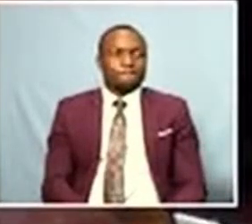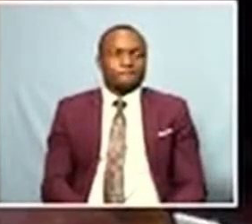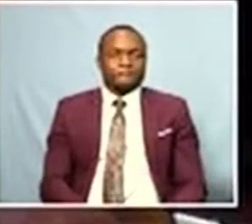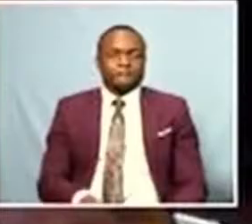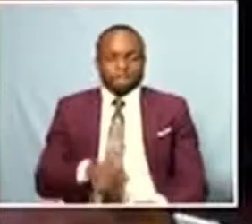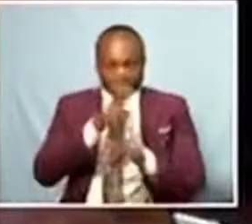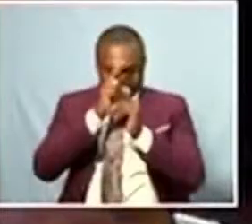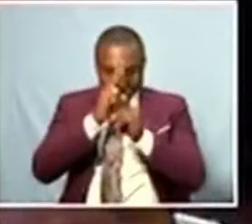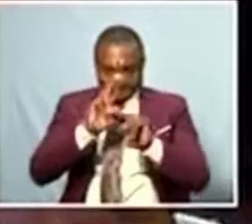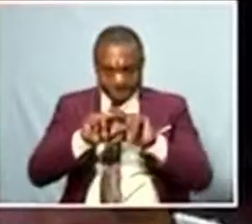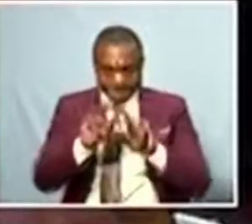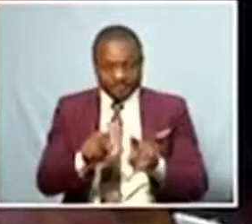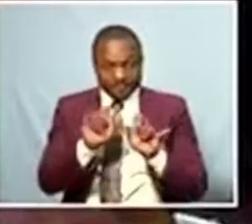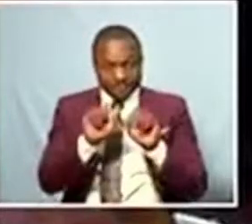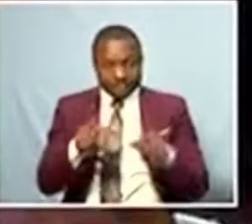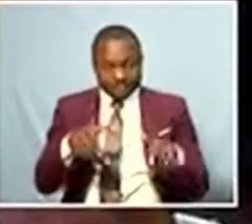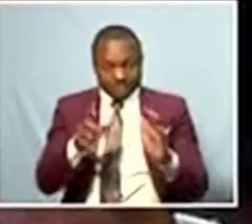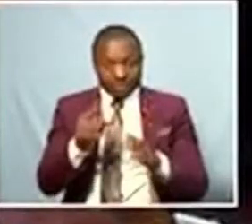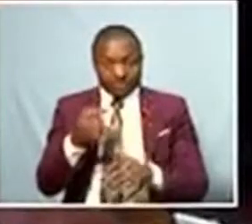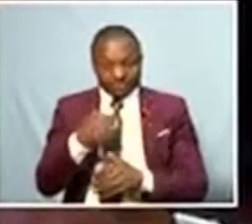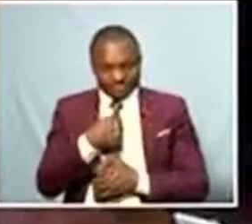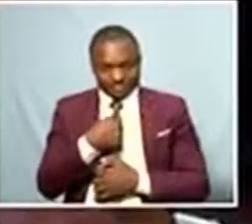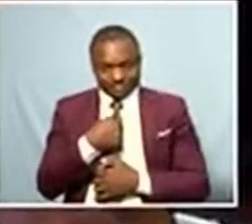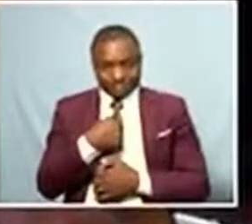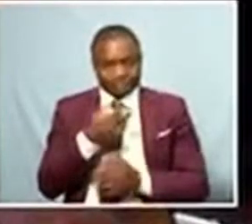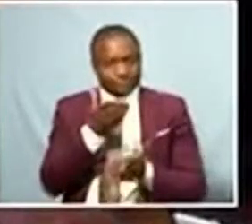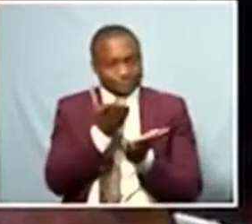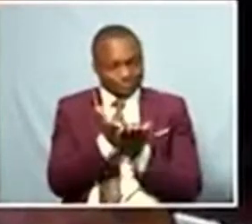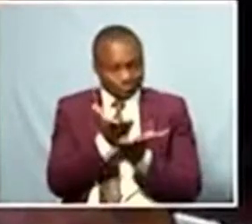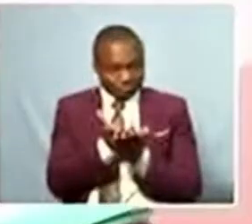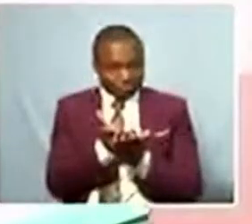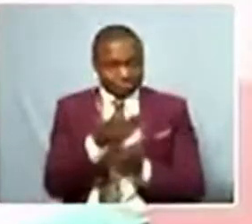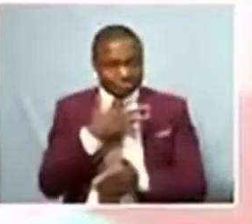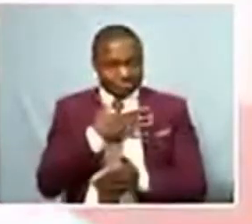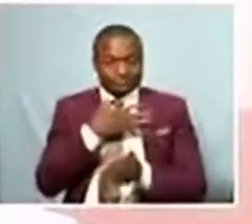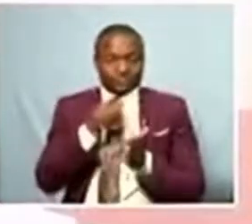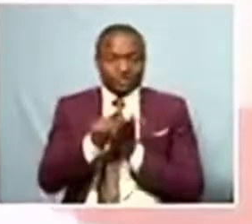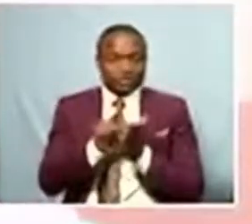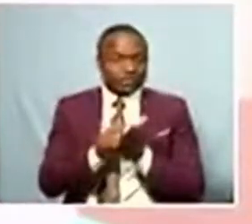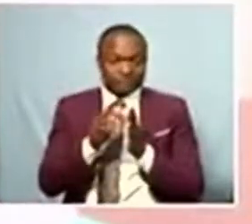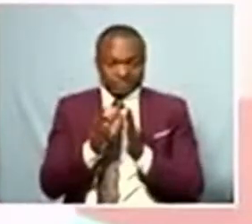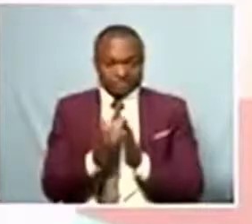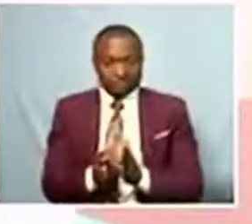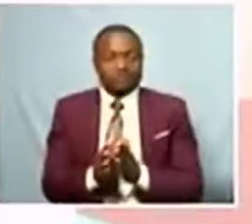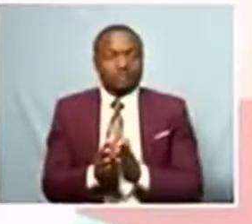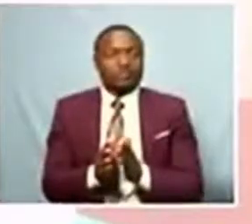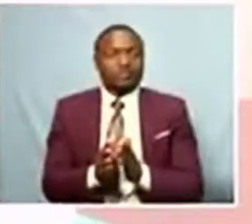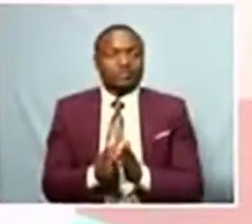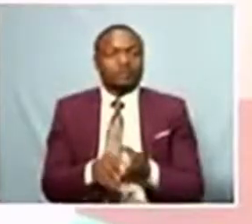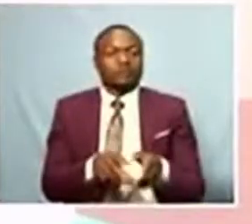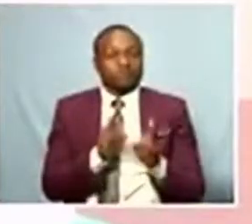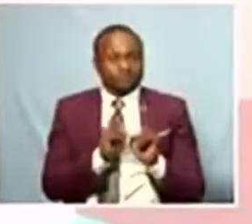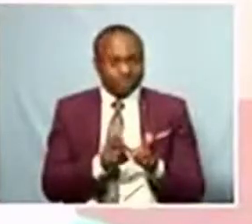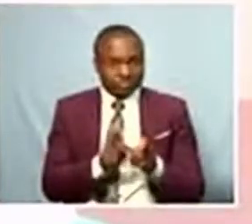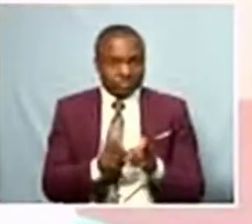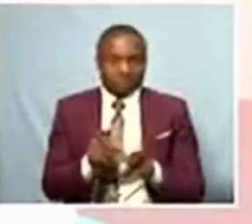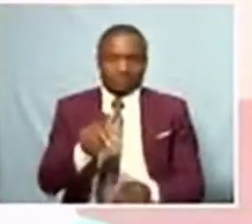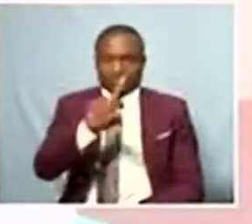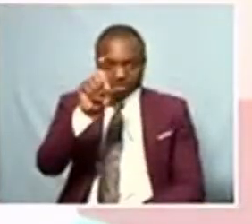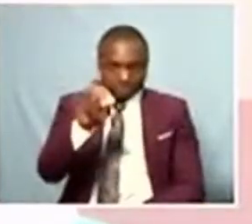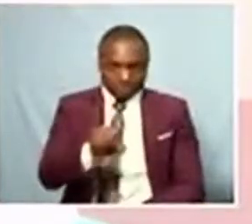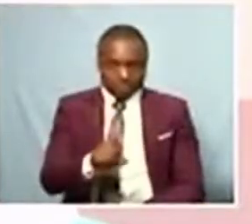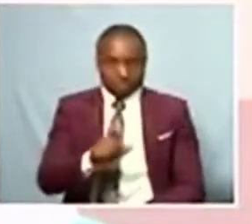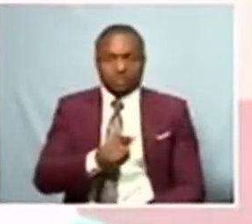Honourable Chairperson, you may allow me to request my legal person to respond to the question